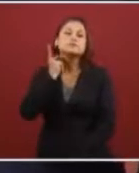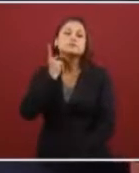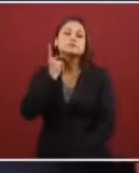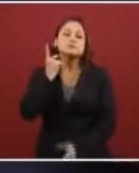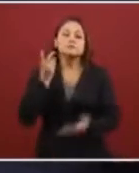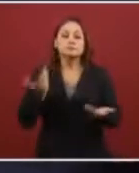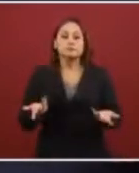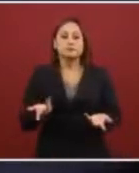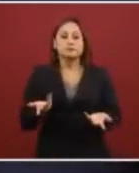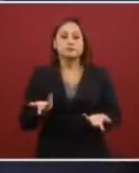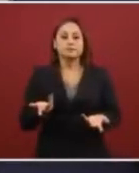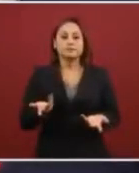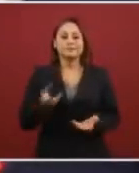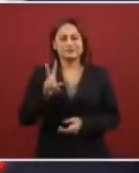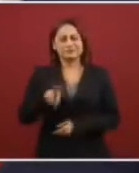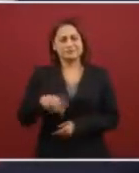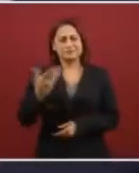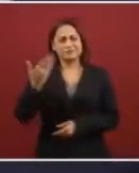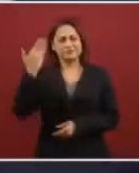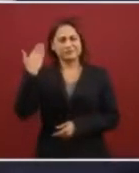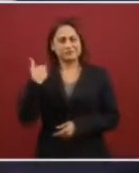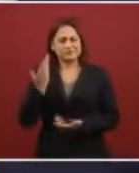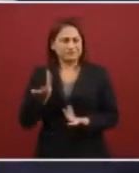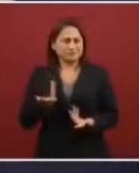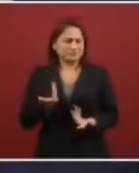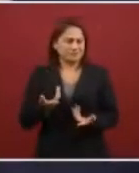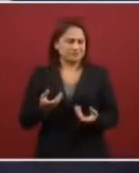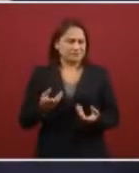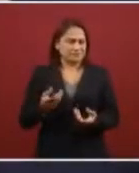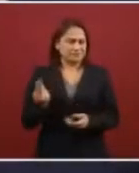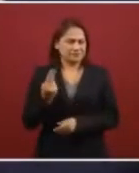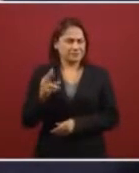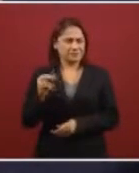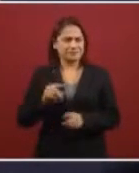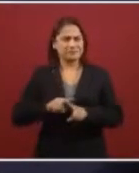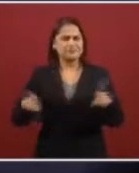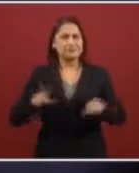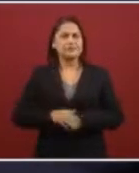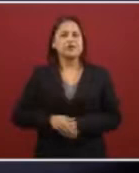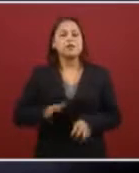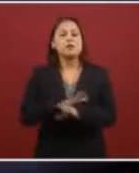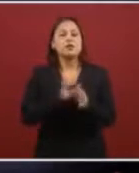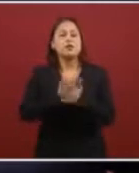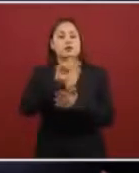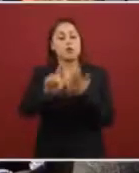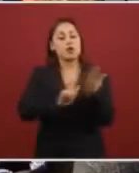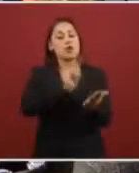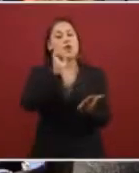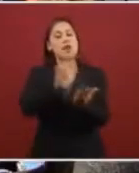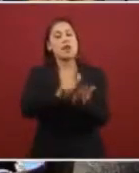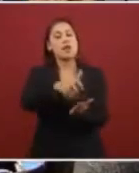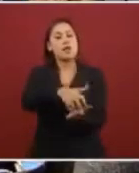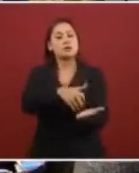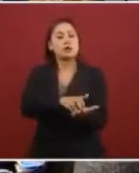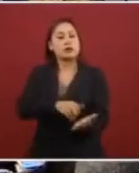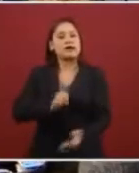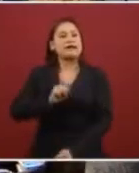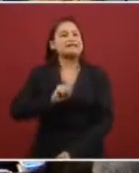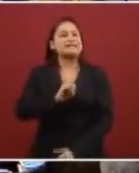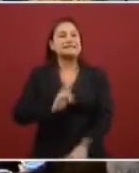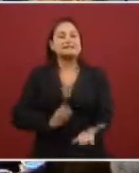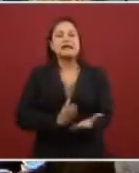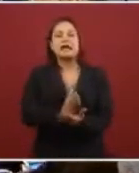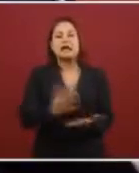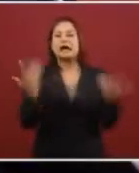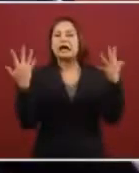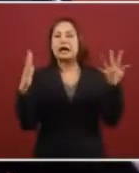así de que a ver ya aprobaron en lo general la so ley de austeridad say, have you approved y aplausos austerity? And no. They would clap